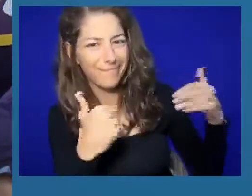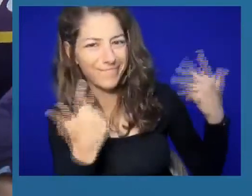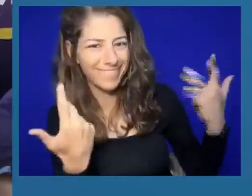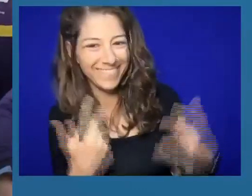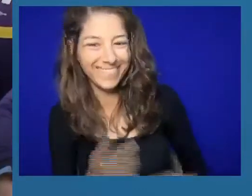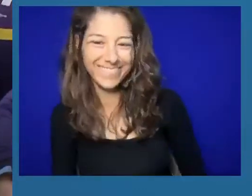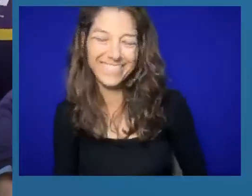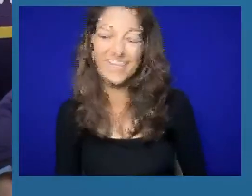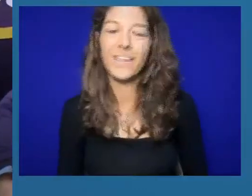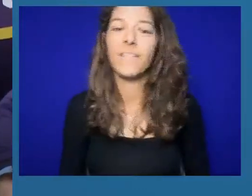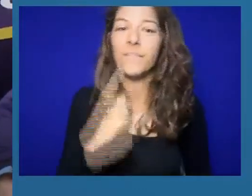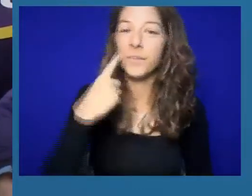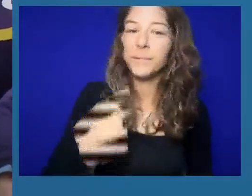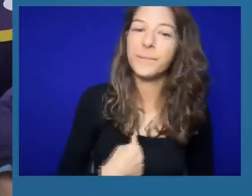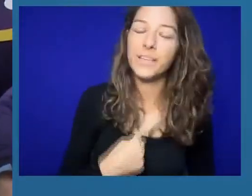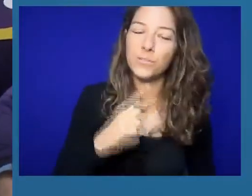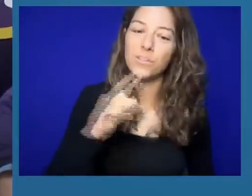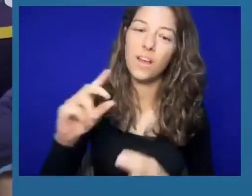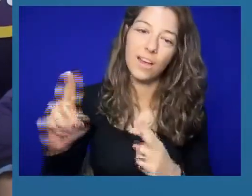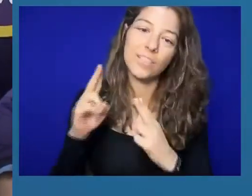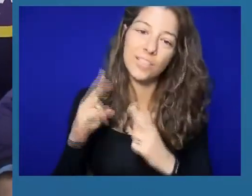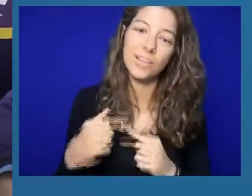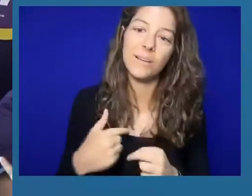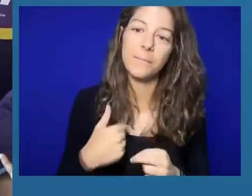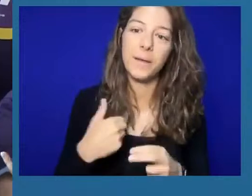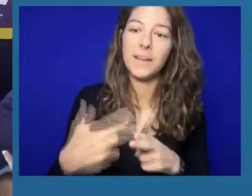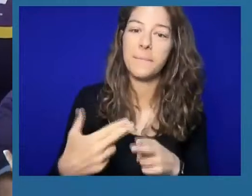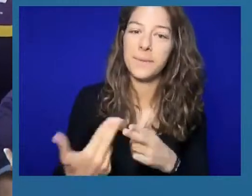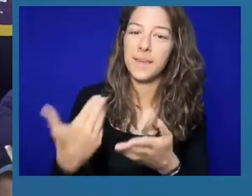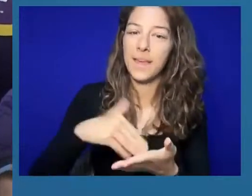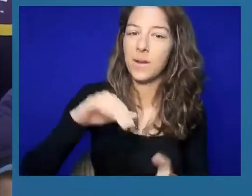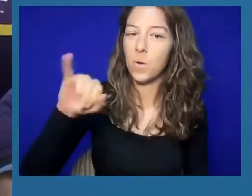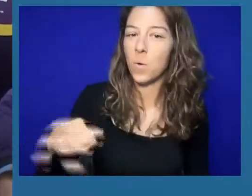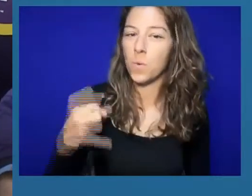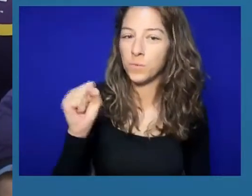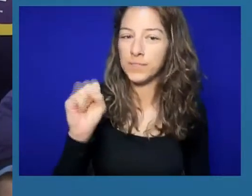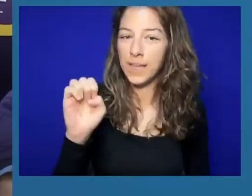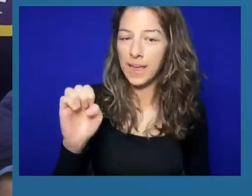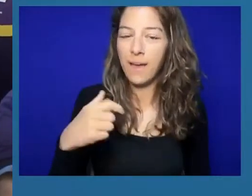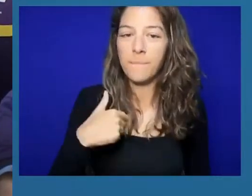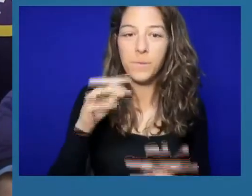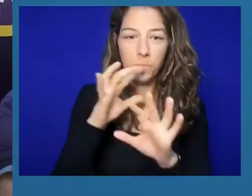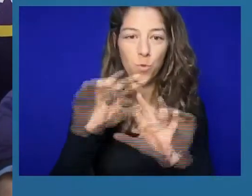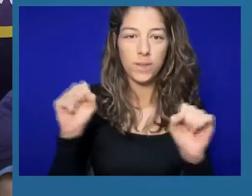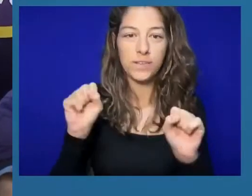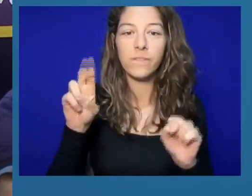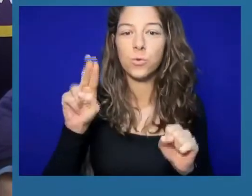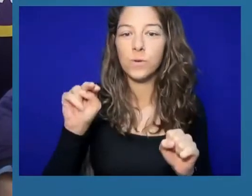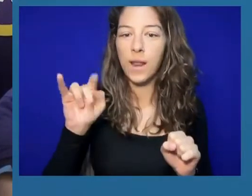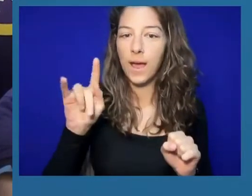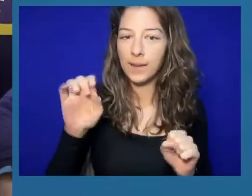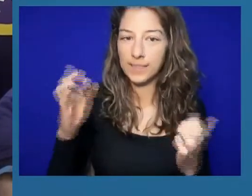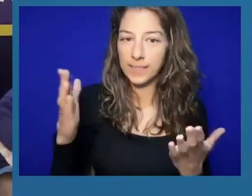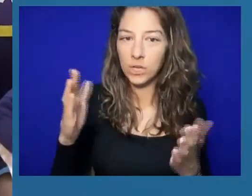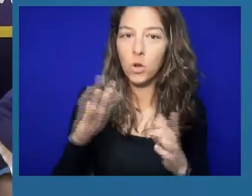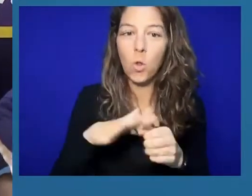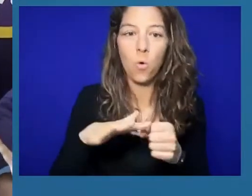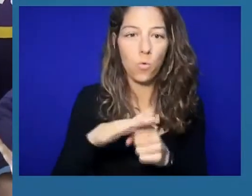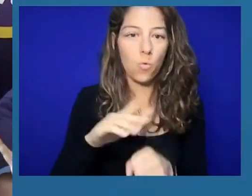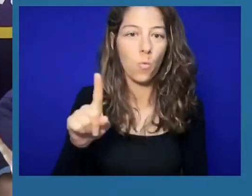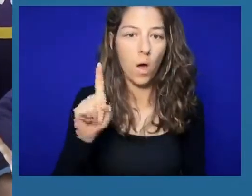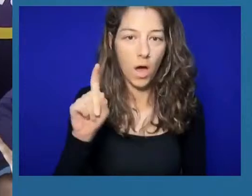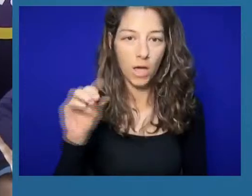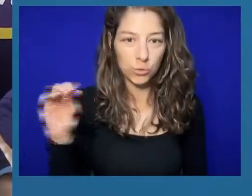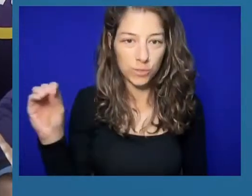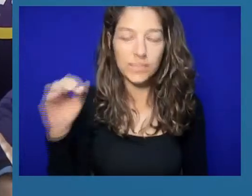But for me, it's a real honor. My name again is Jose Maldonado. I'm the president of Unite here, Local 100. If you've ever been